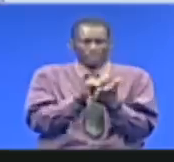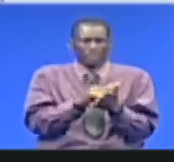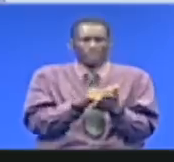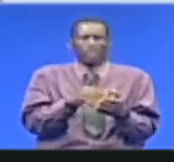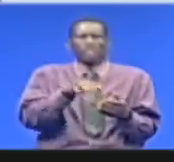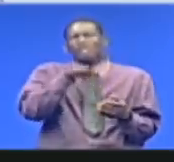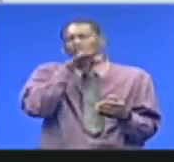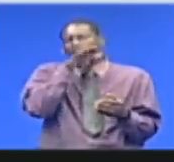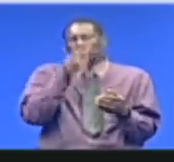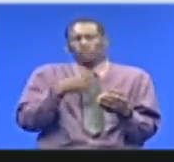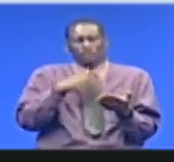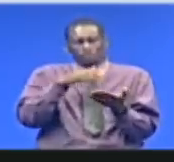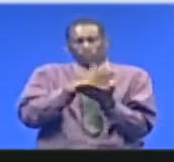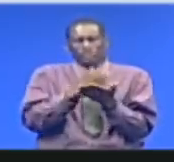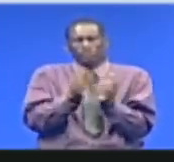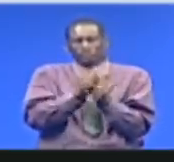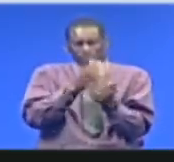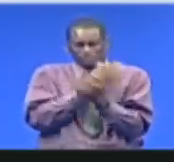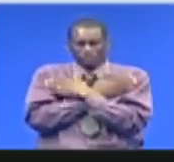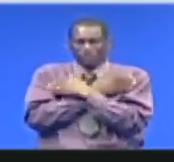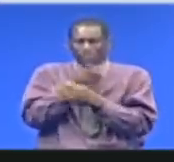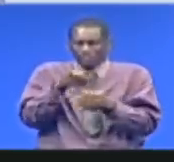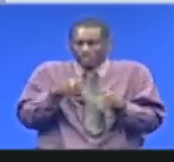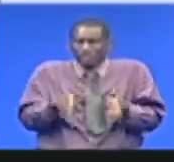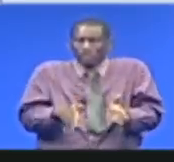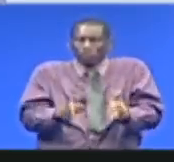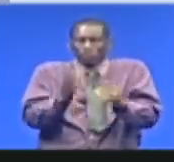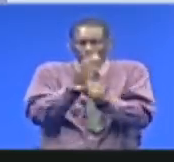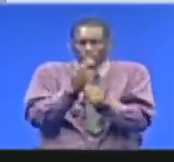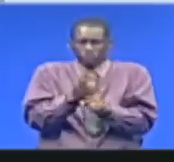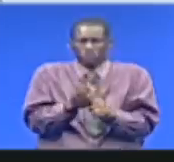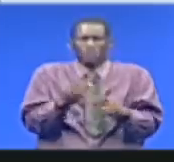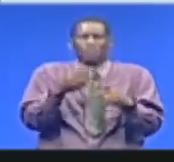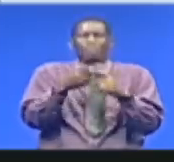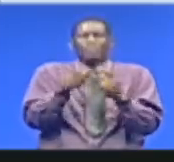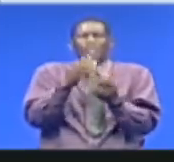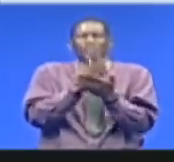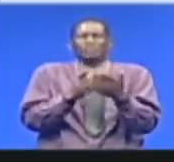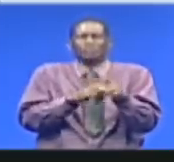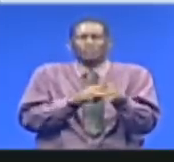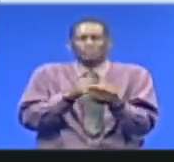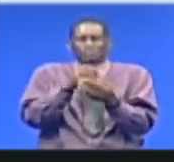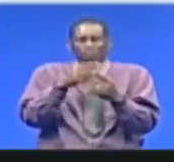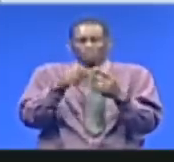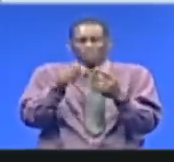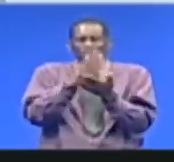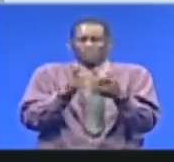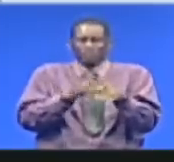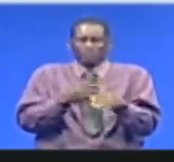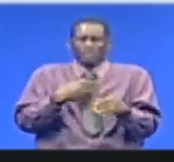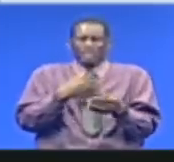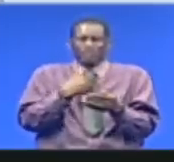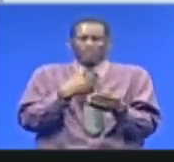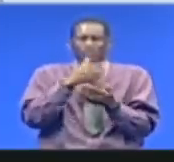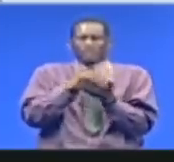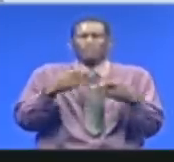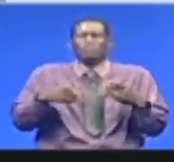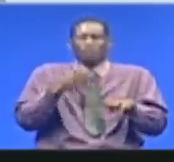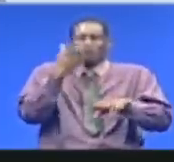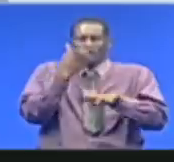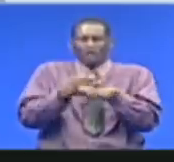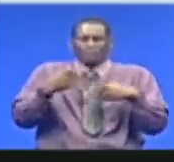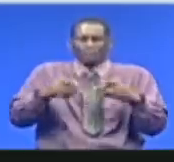with his colleagues that this is the direction we are going to take. But sometimes there are some people who are hardliners who can hold you